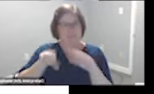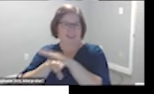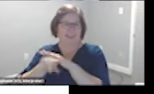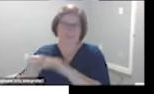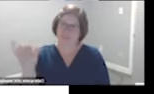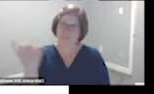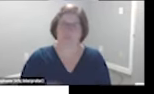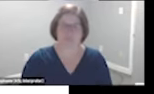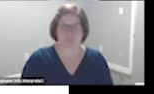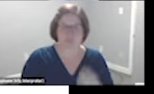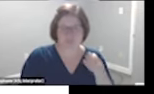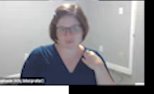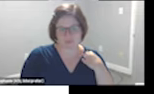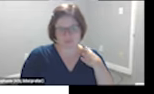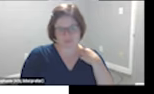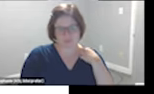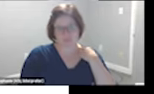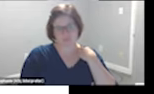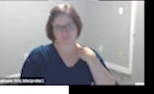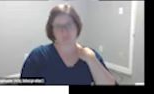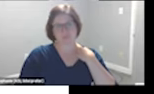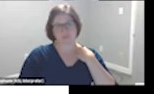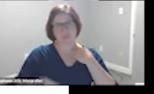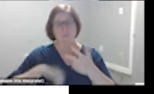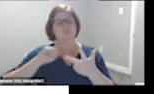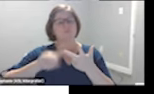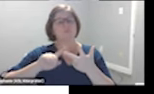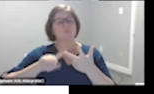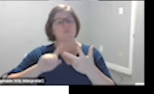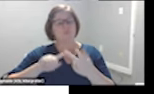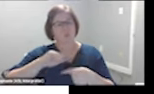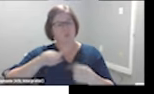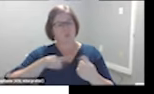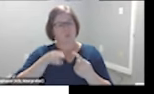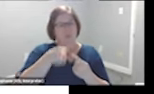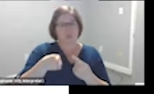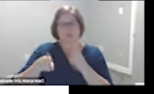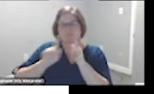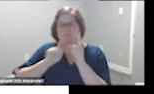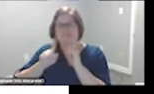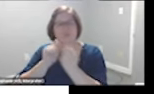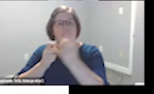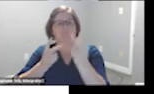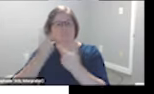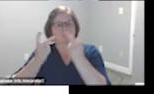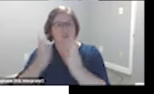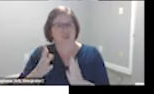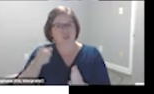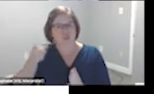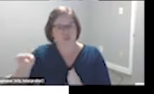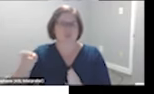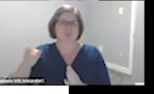Do you ask for any accessibility needs when you correspond with visitors? Visitors include speakers, job